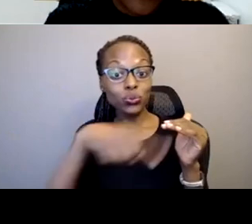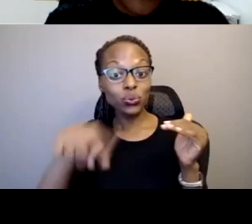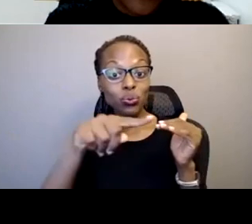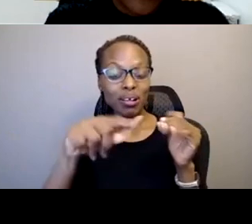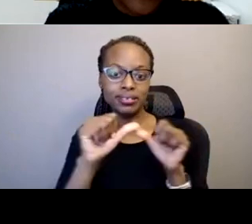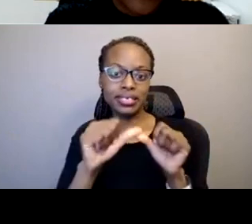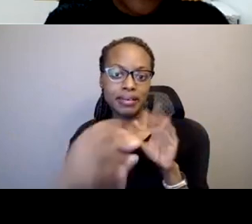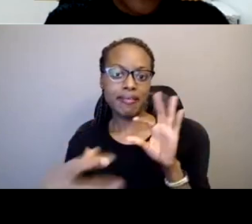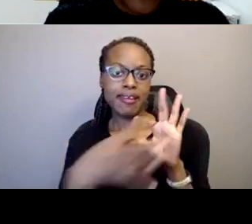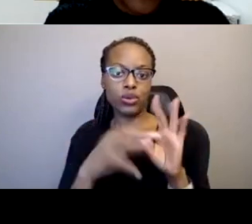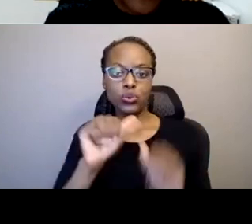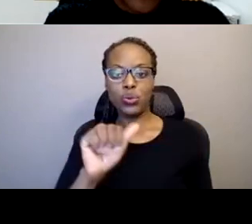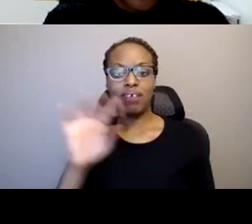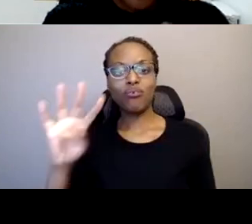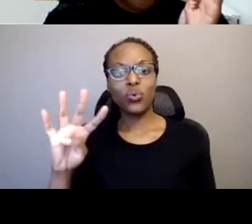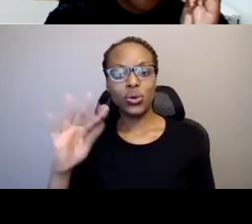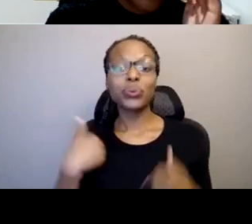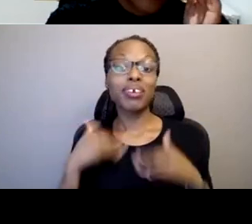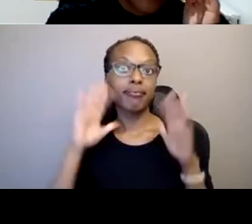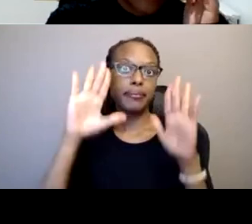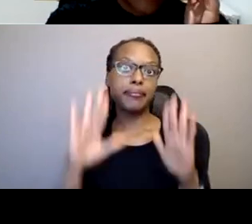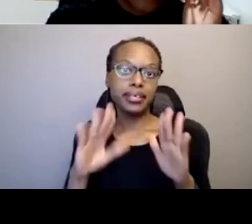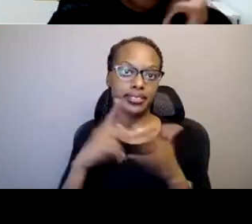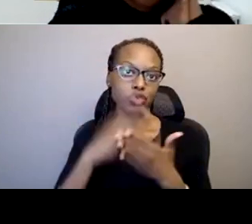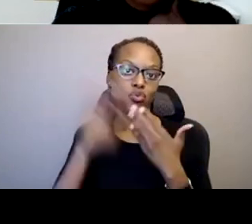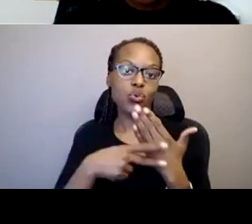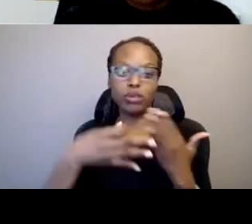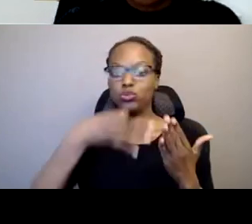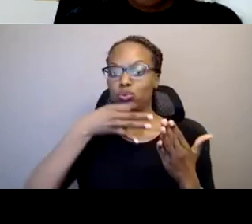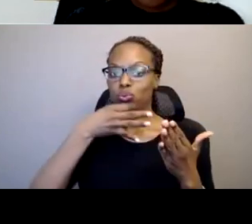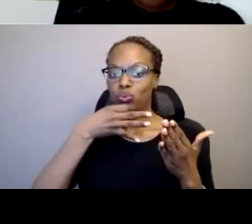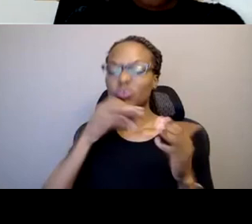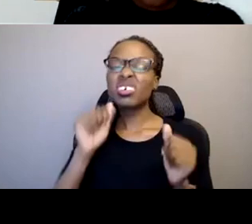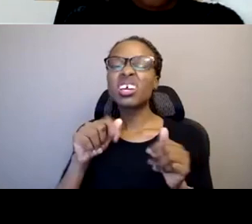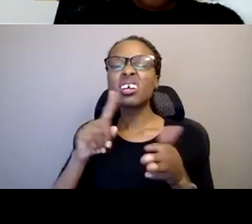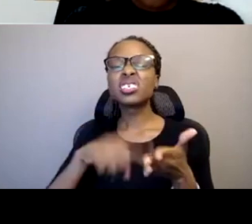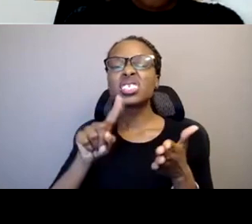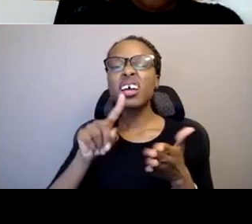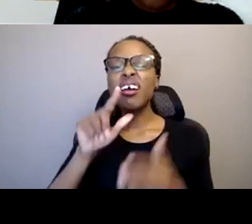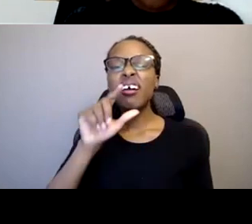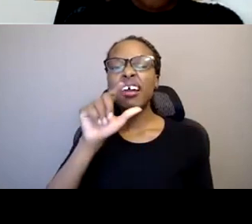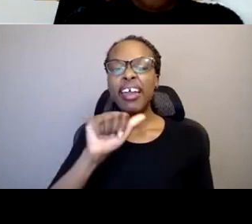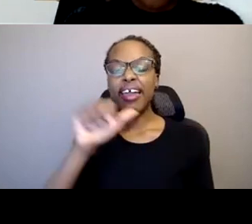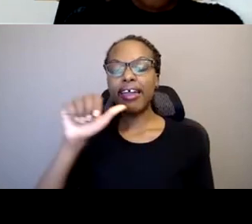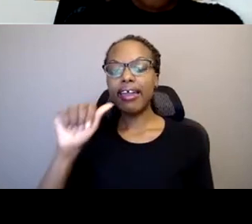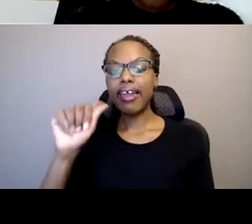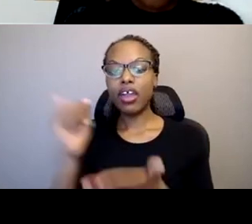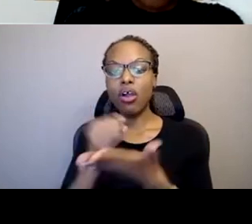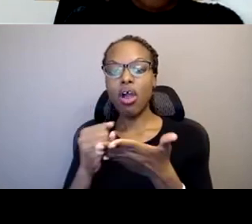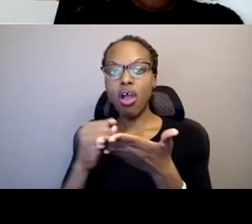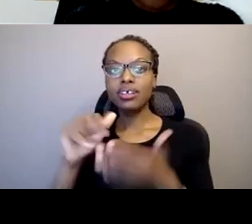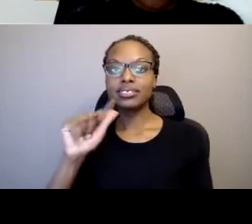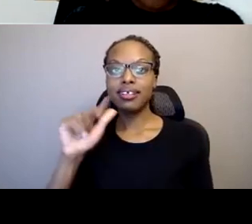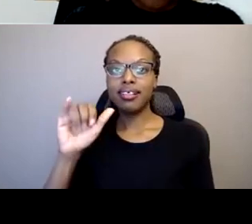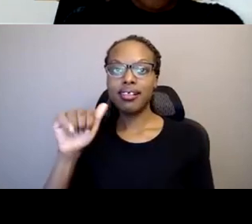We have some amazing programs coming up. So check out our website, aaartsalliance.org. And of course, you will stay connected